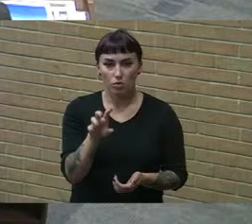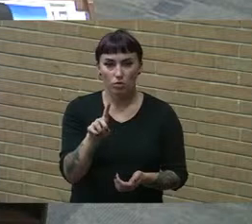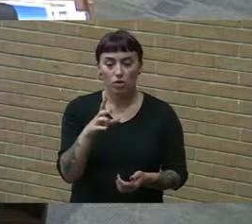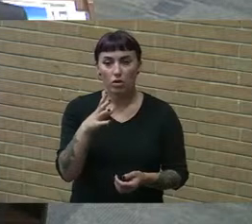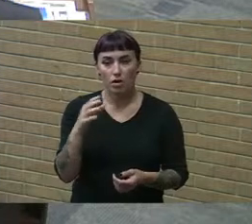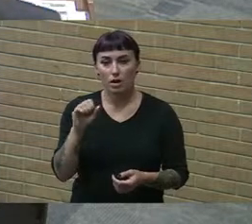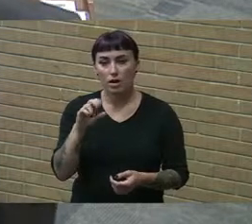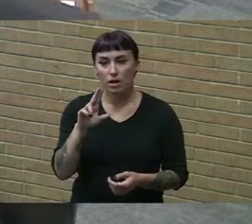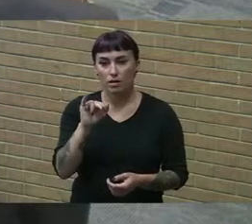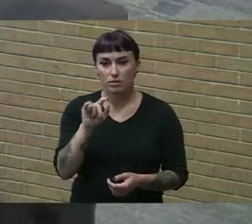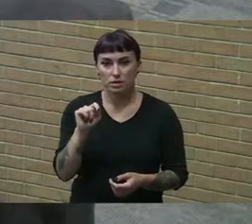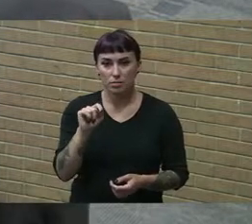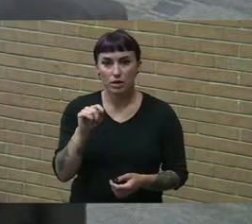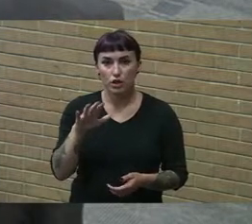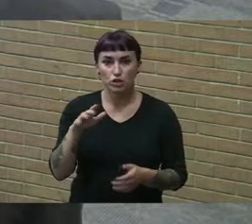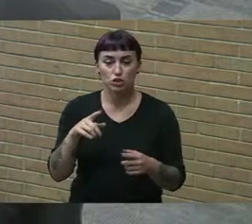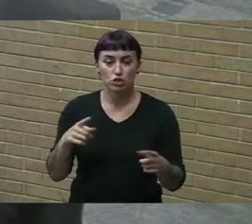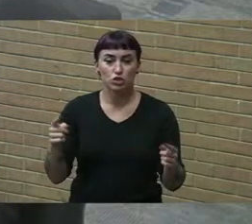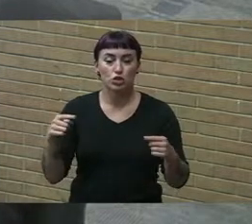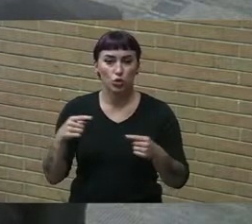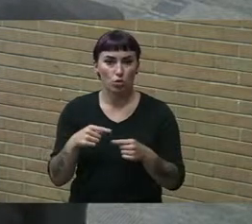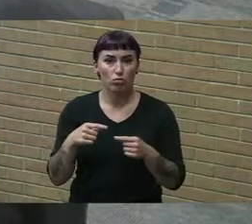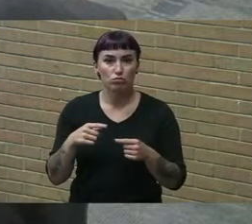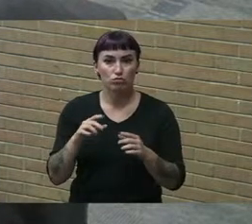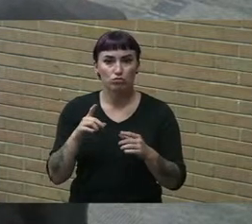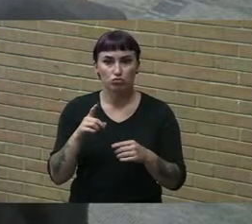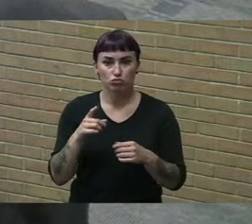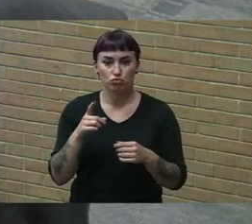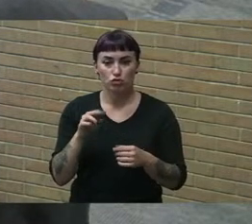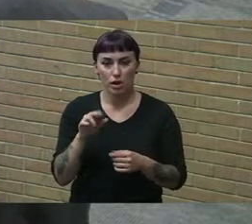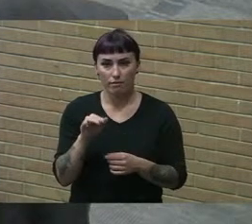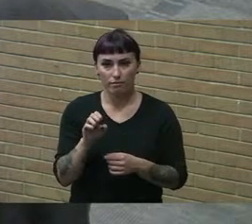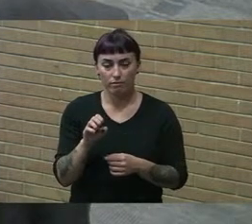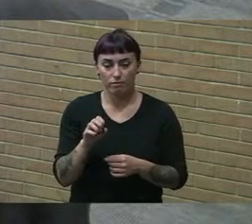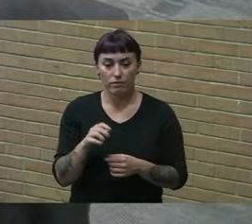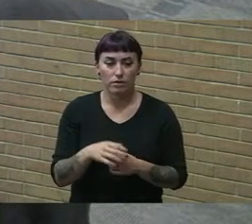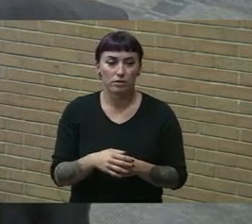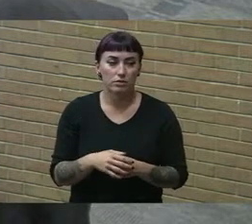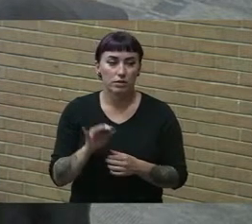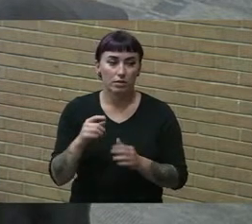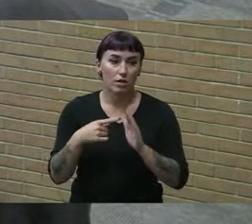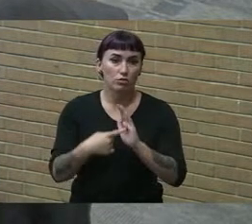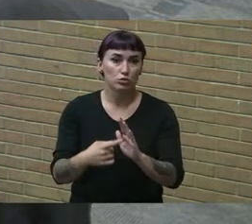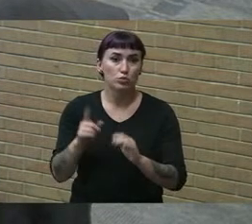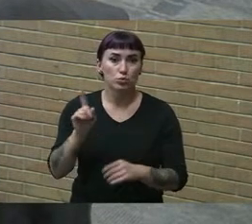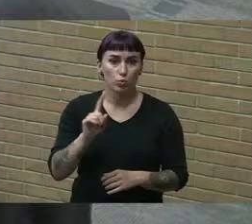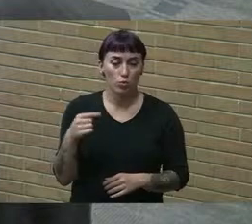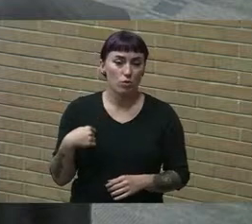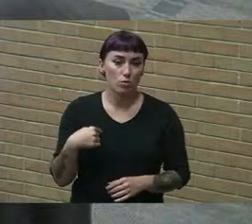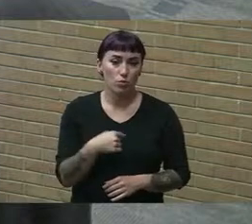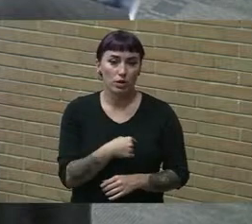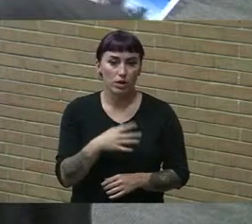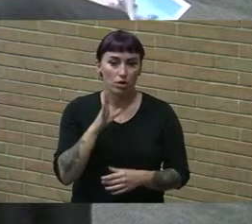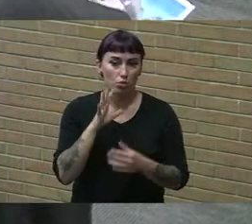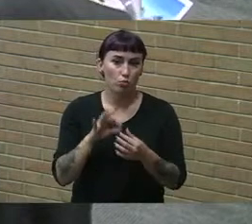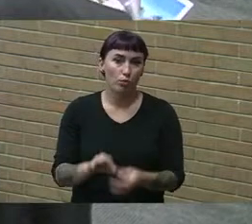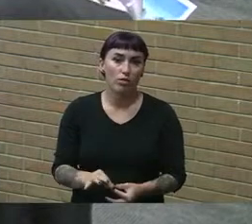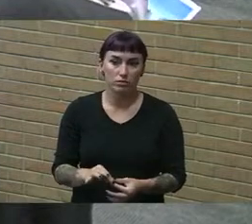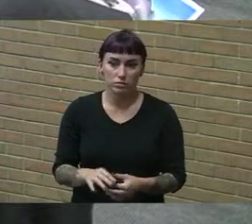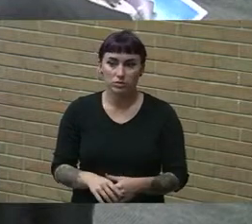Summit Circle Drive, and again, just depicts where we are relative